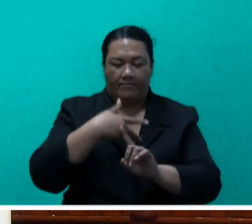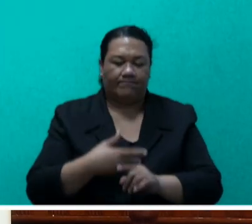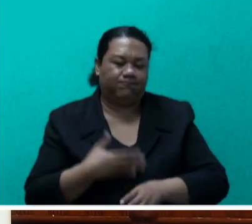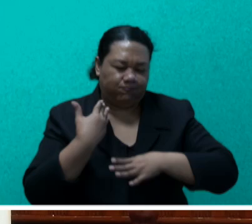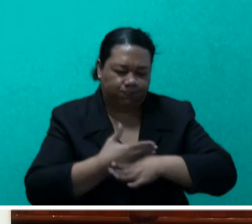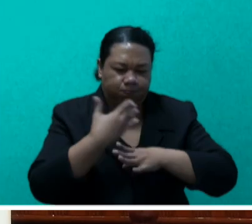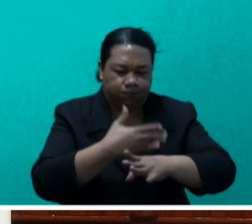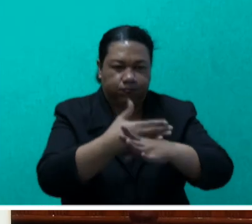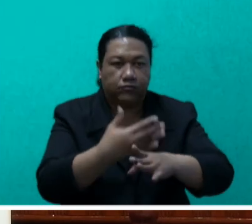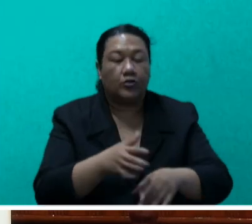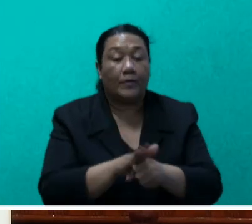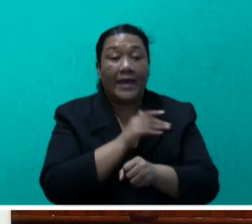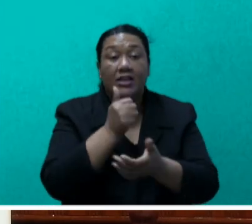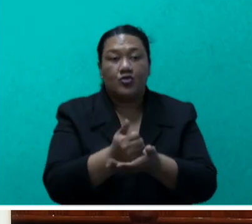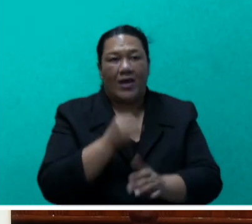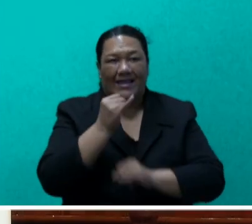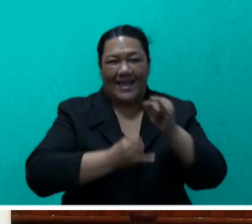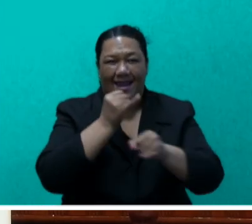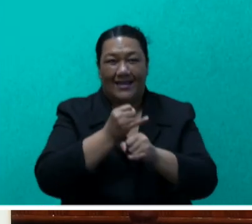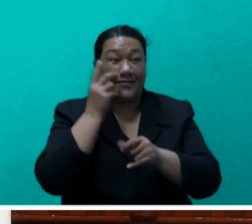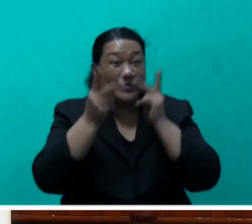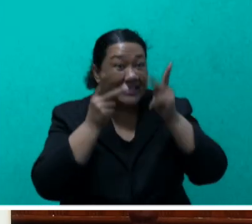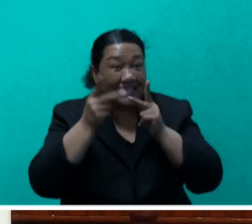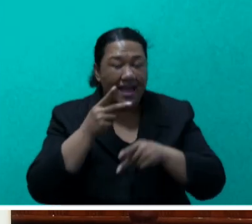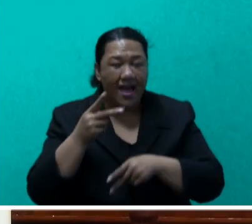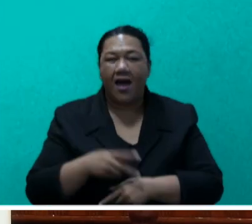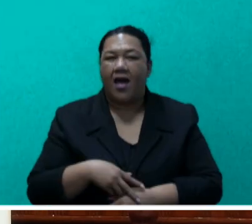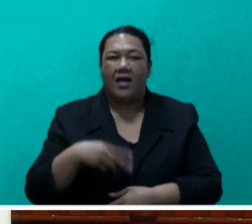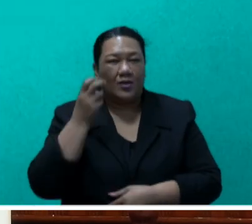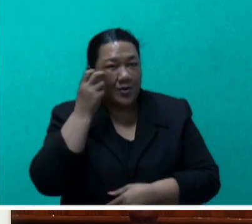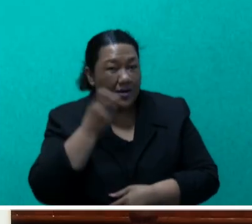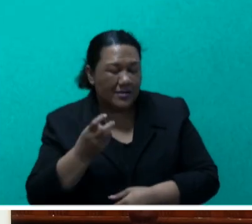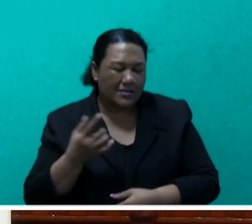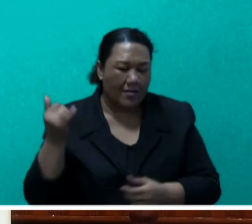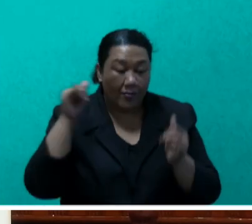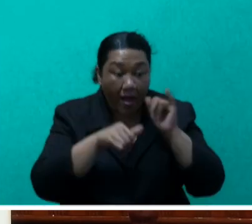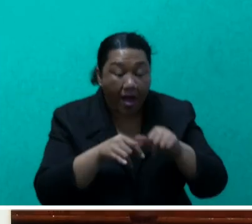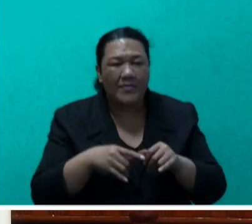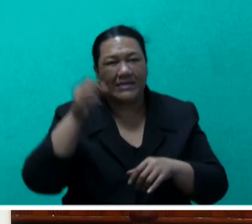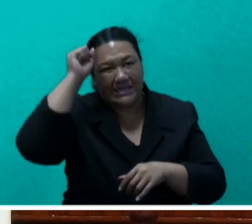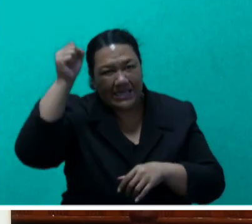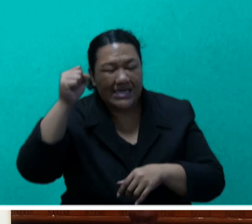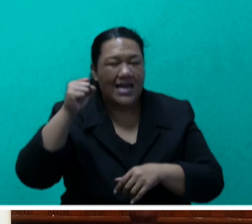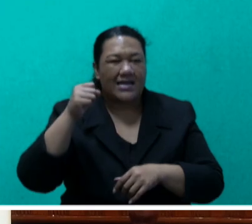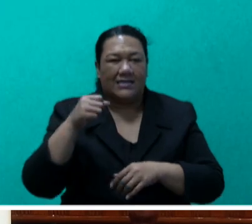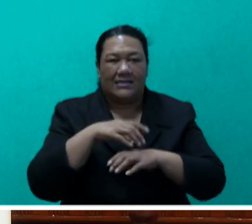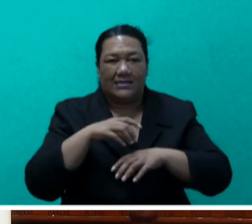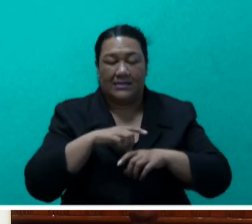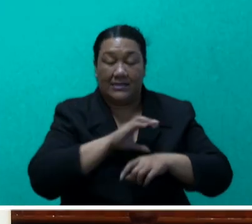our international visitors, our senior citizens, our youths, our